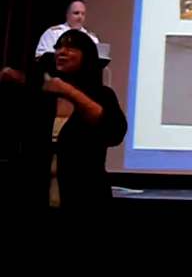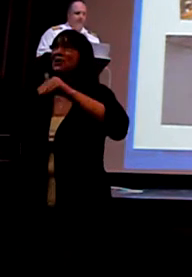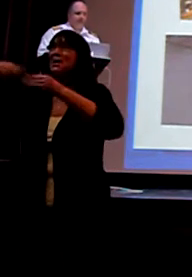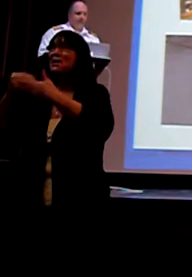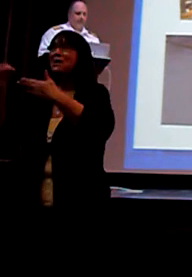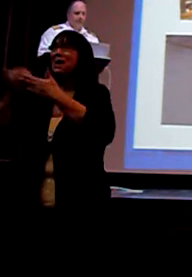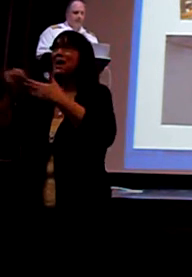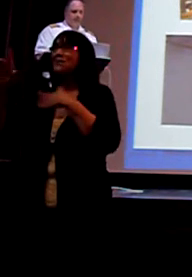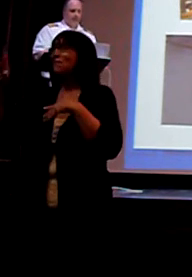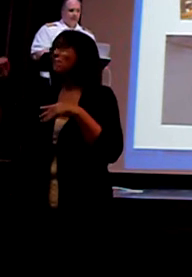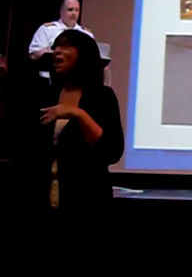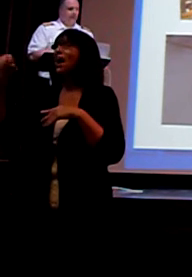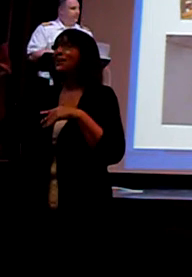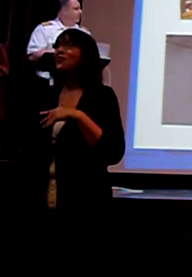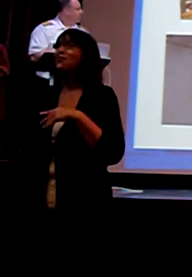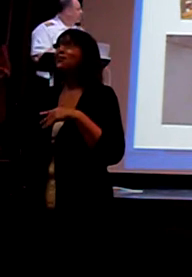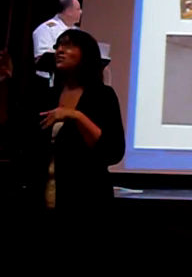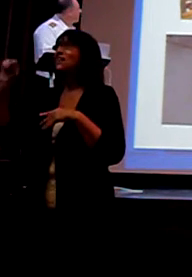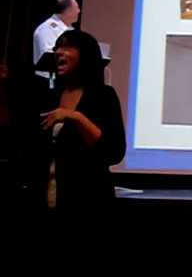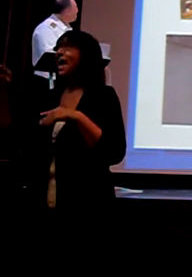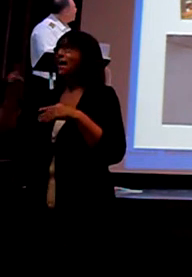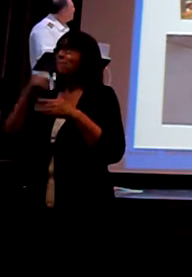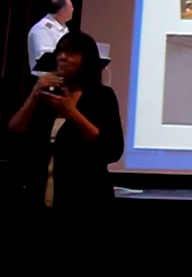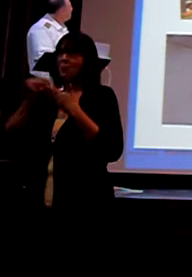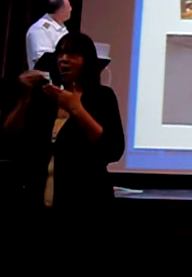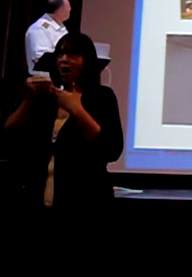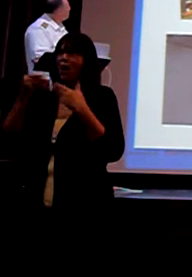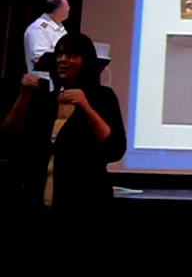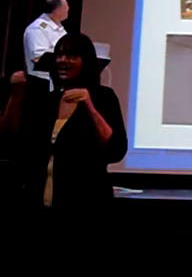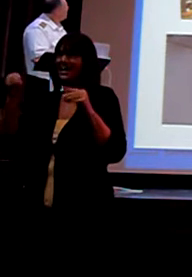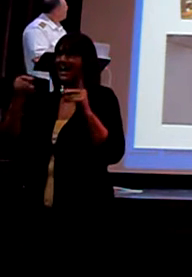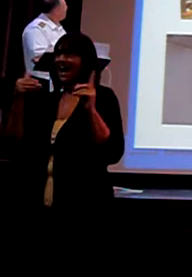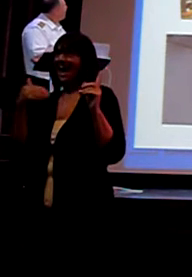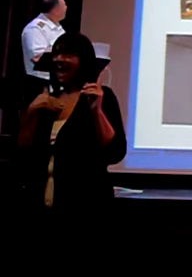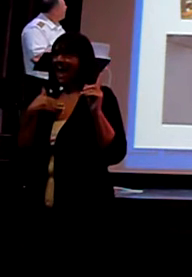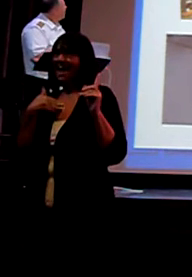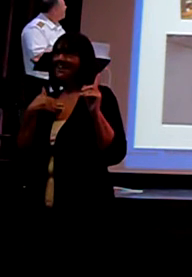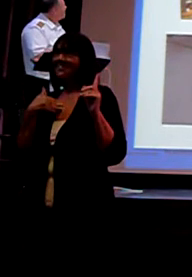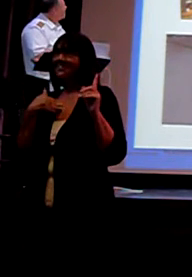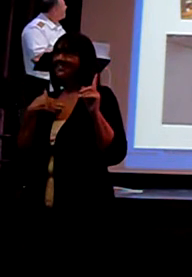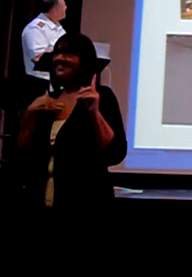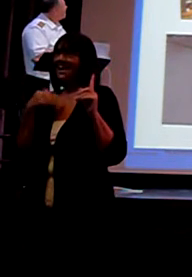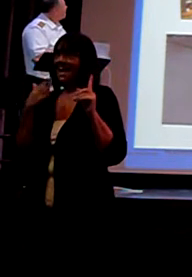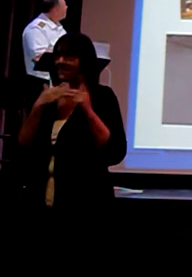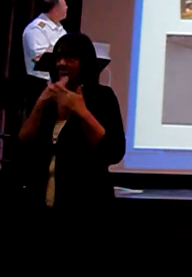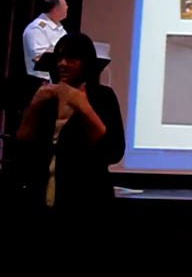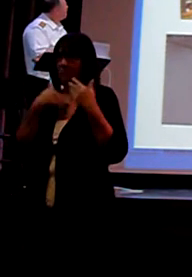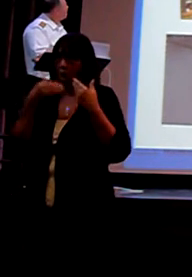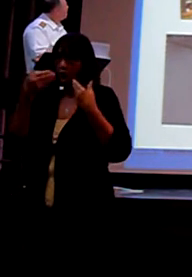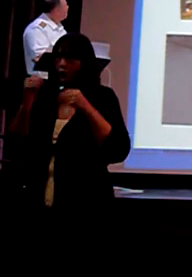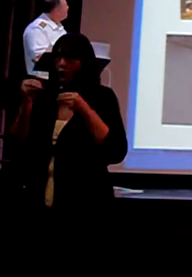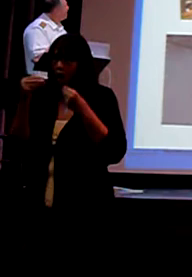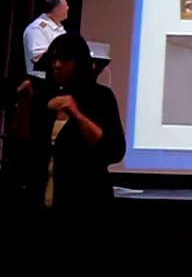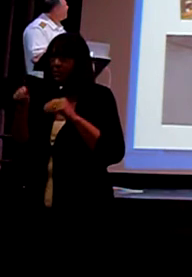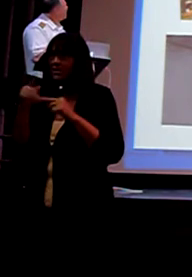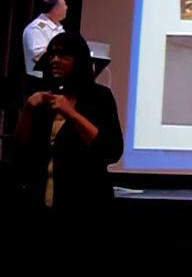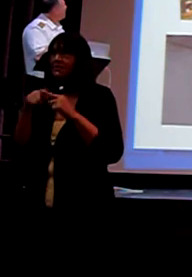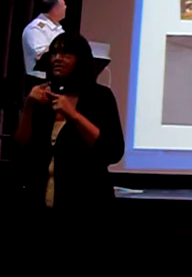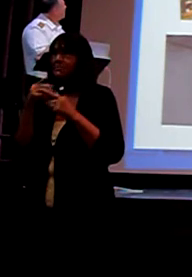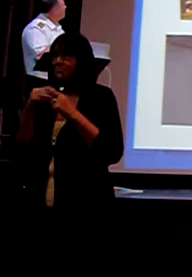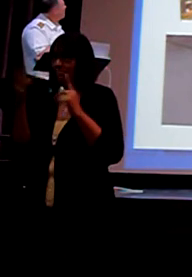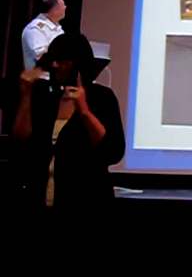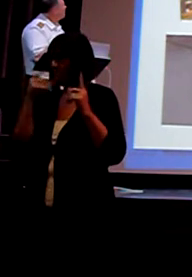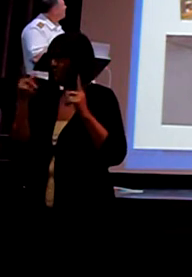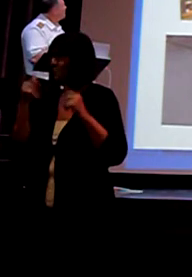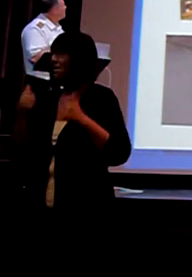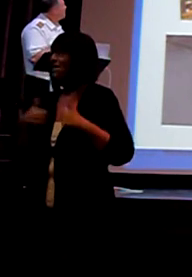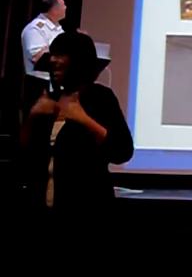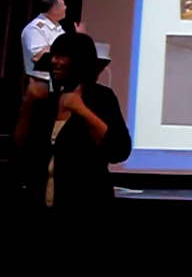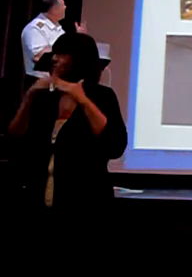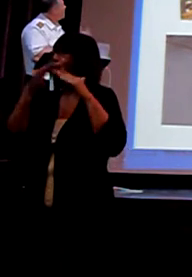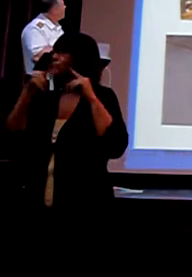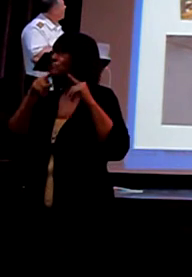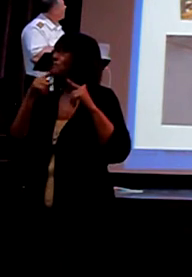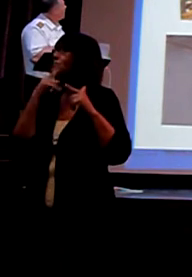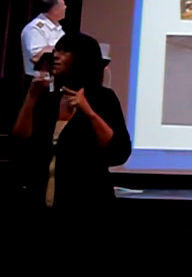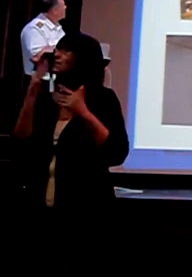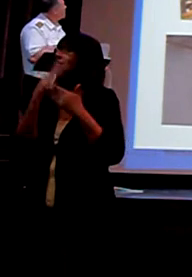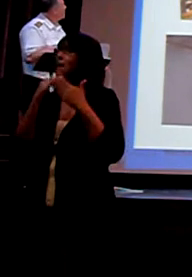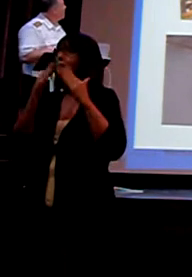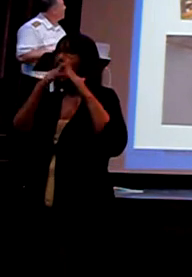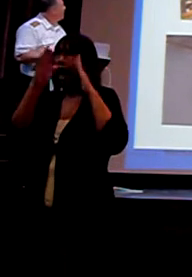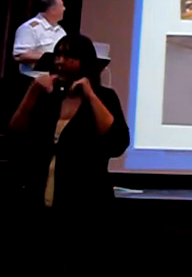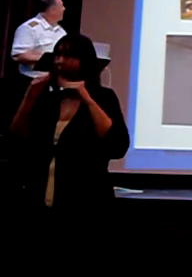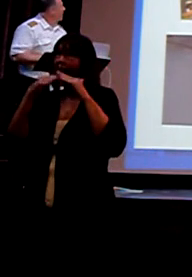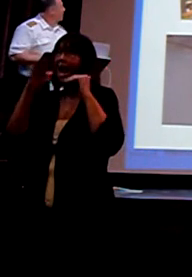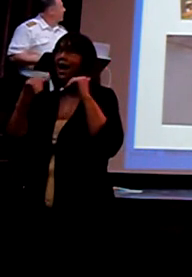and have some offices and some places where you live, so residential